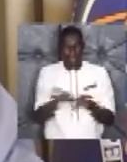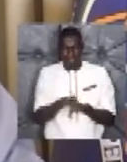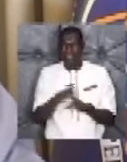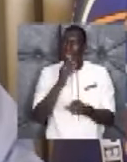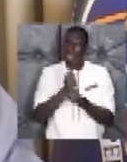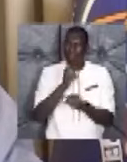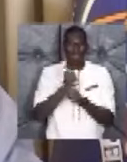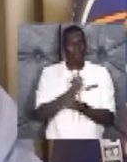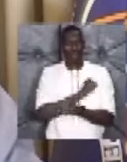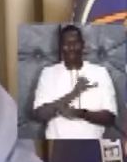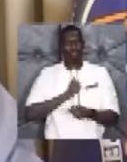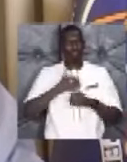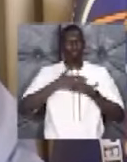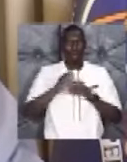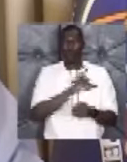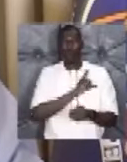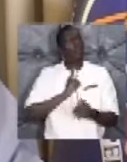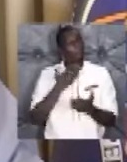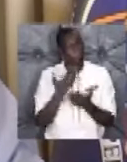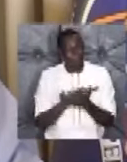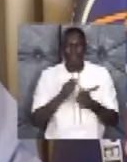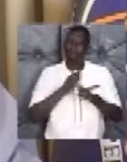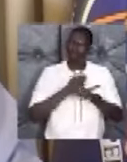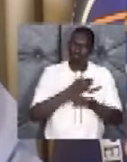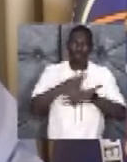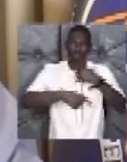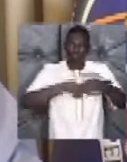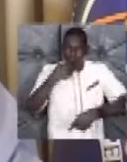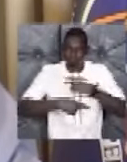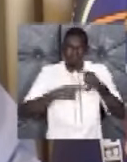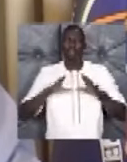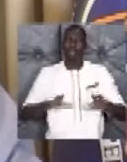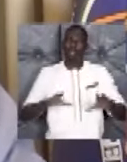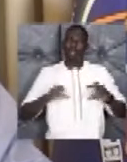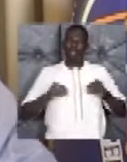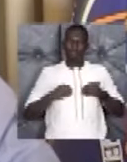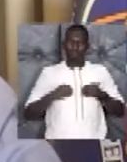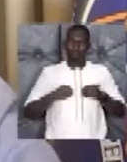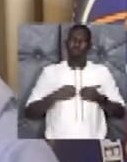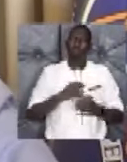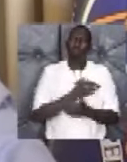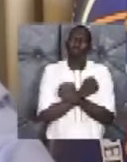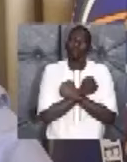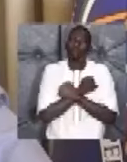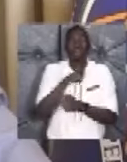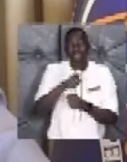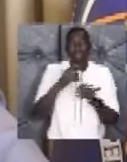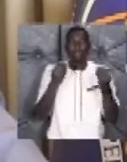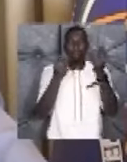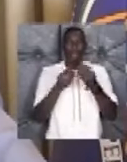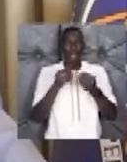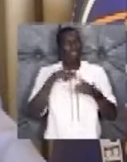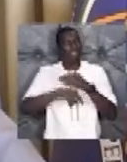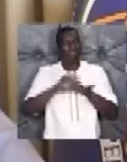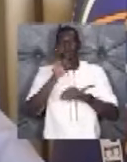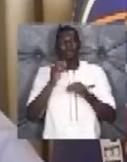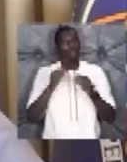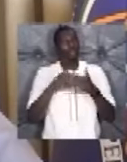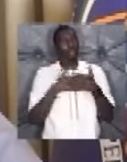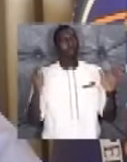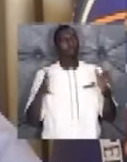paying dividends. Let us continue to embrace these values in an unwavering